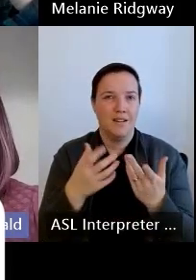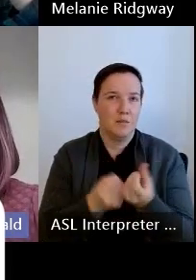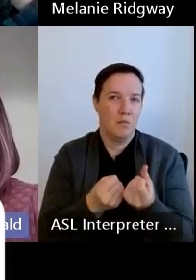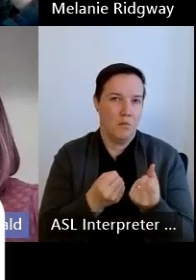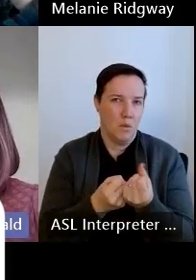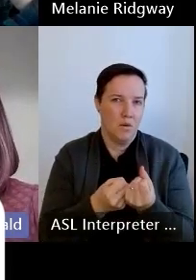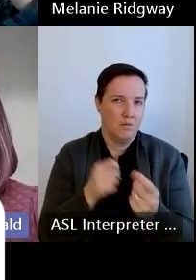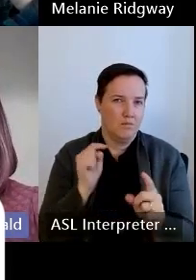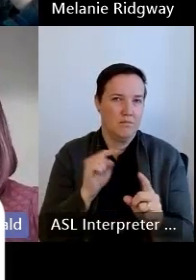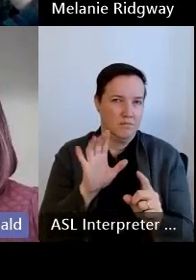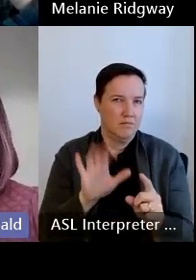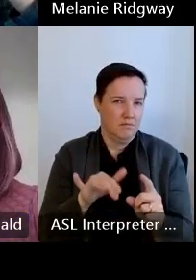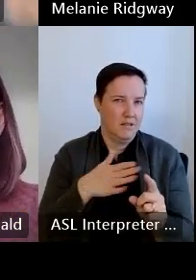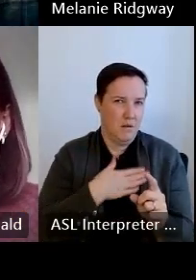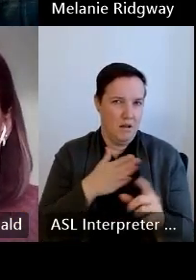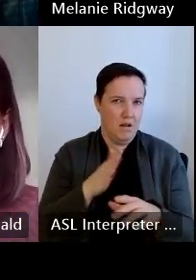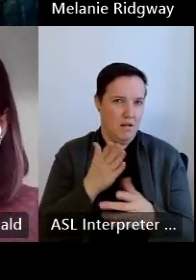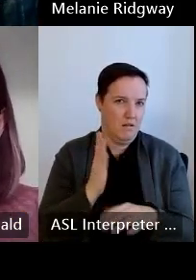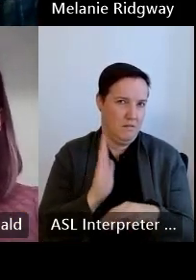be my advice.